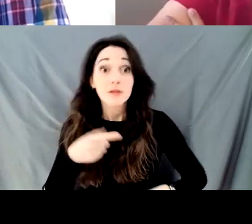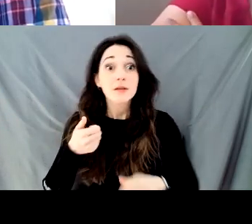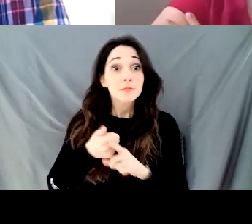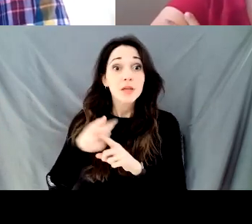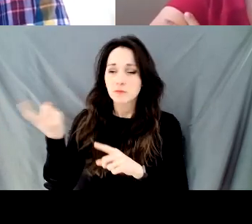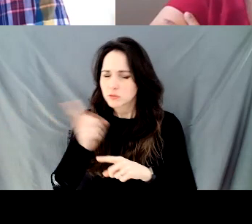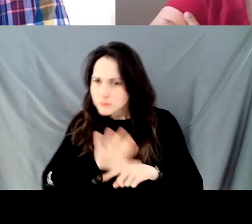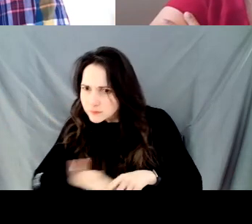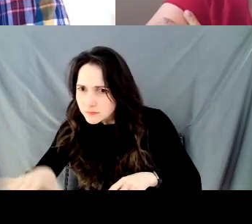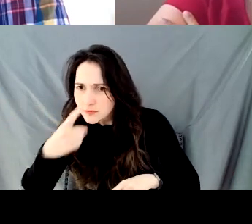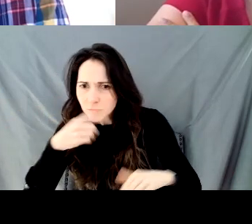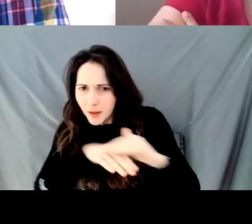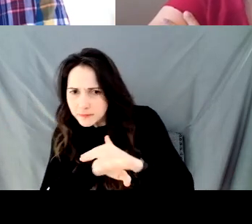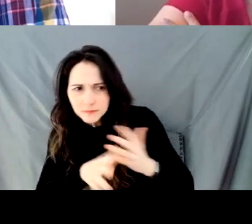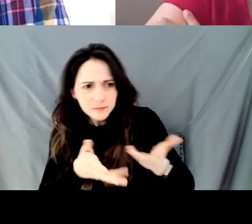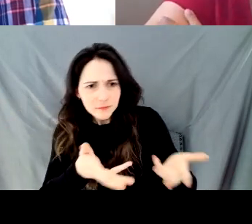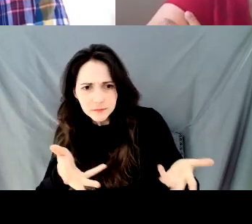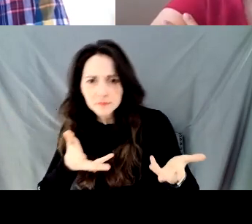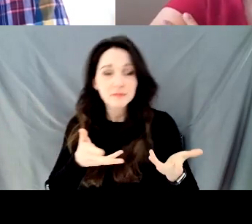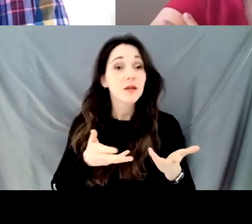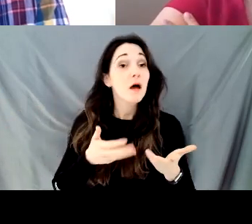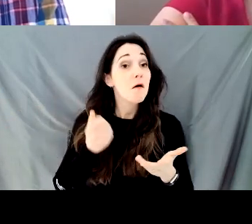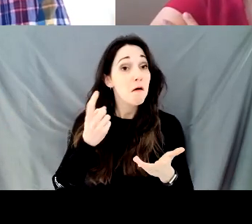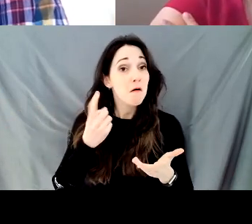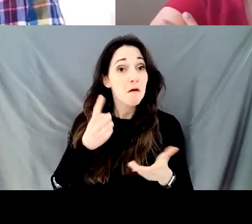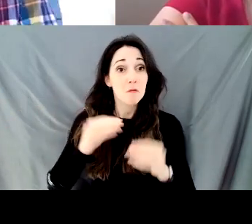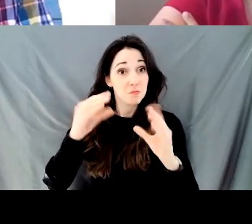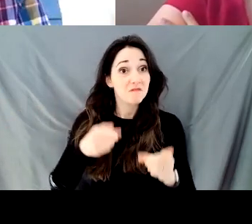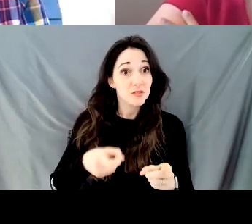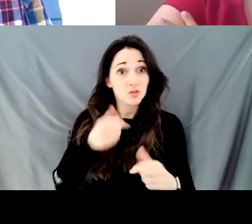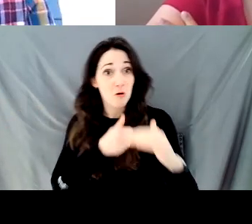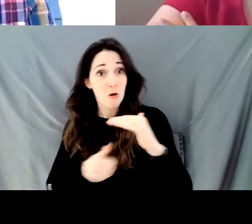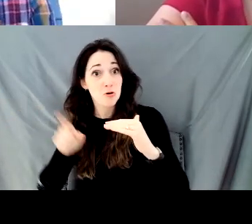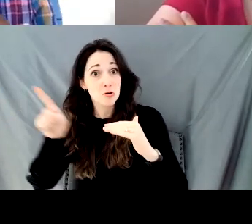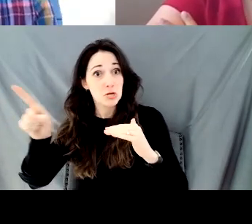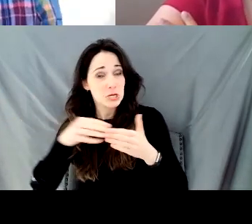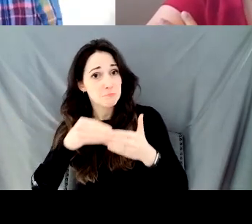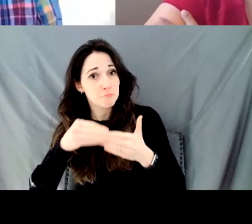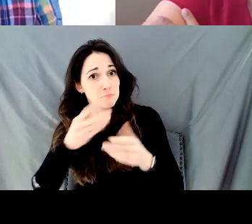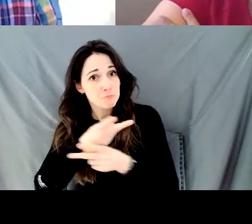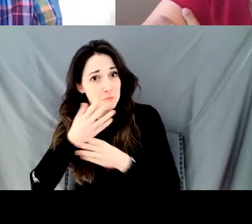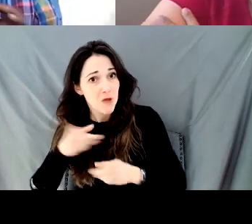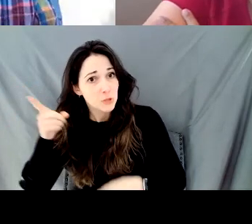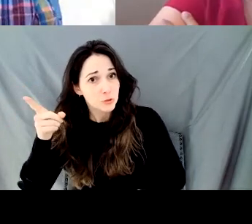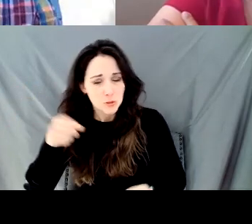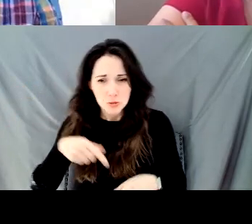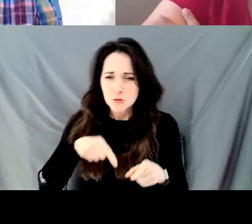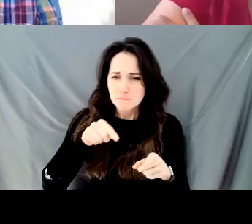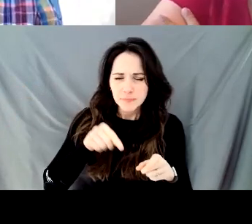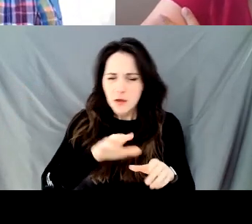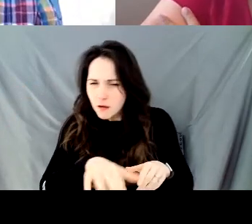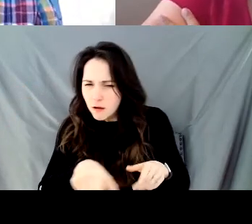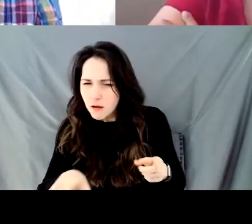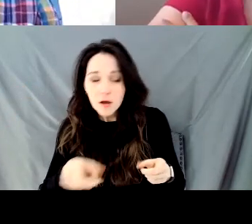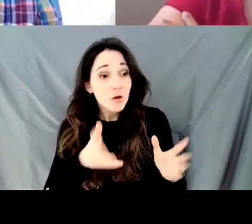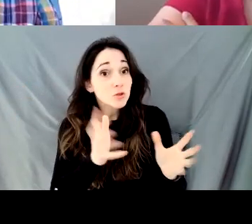his, professors that he was leading as a department chair, and talked to me,